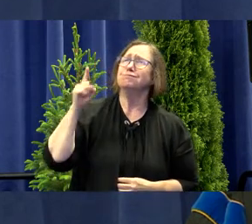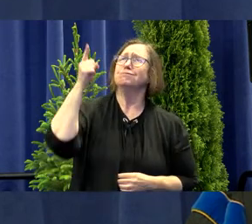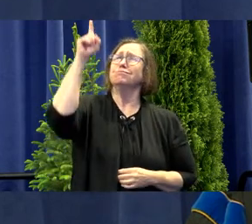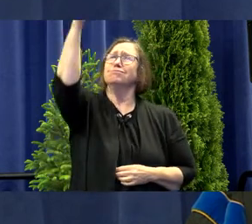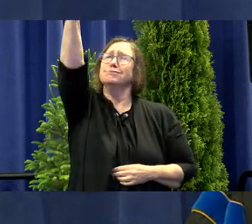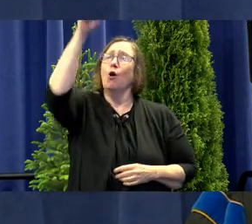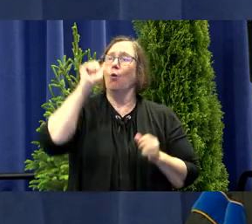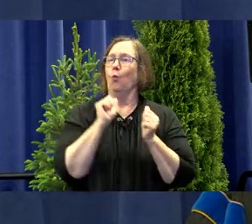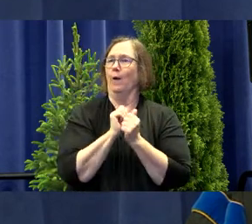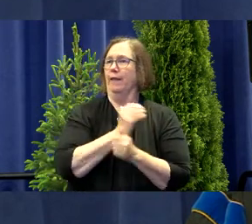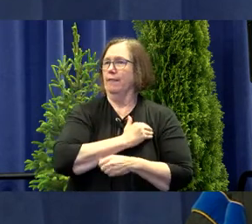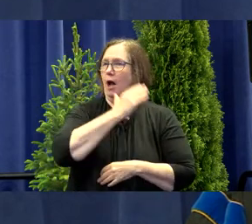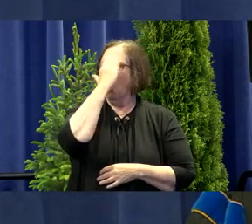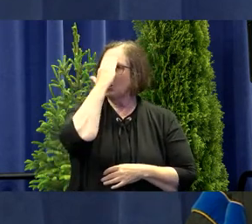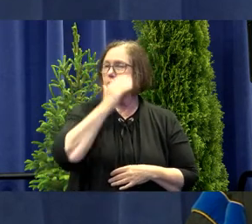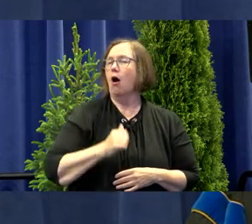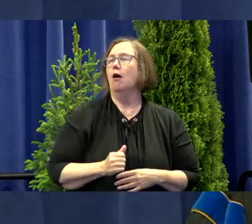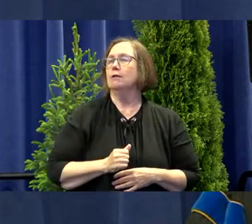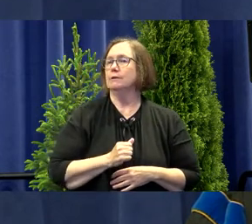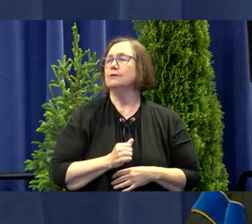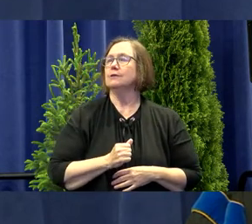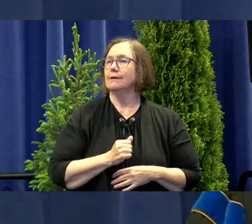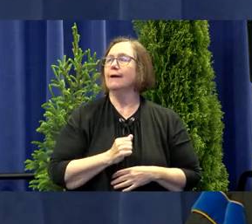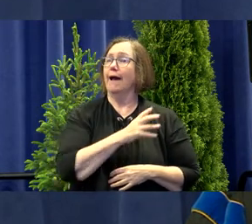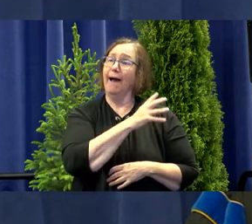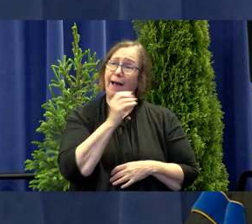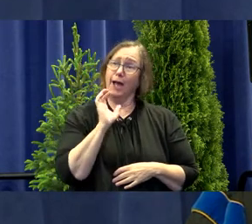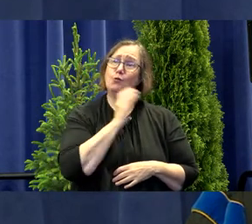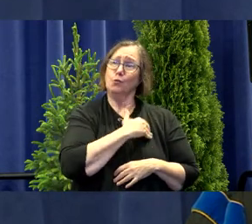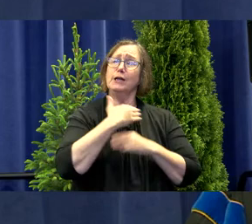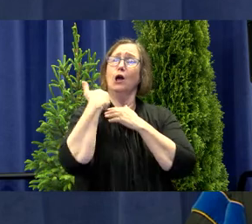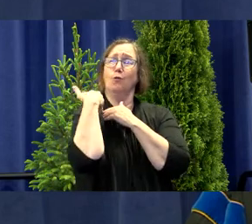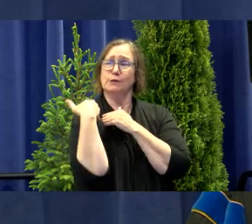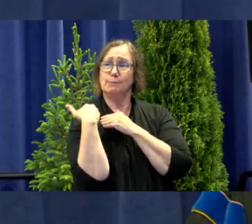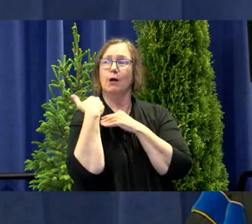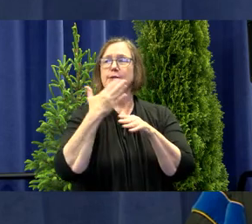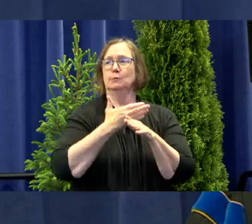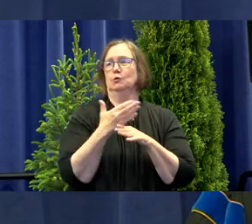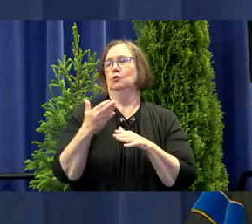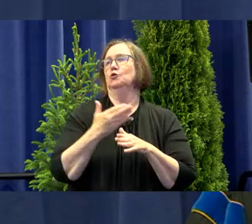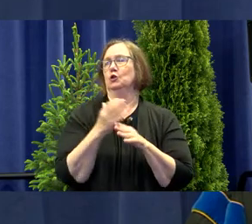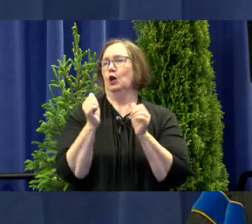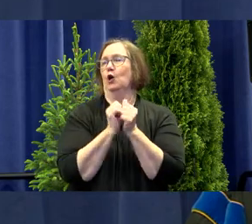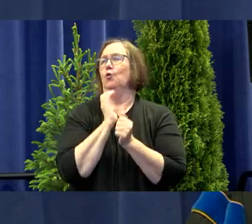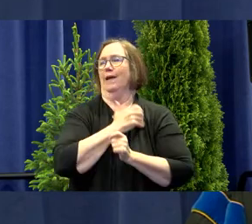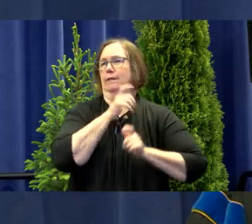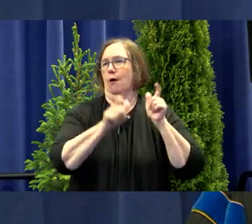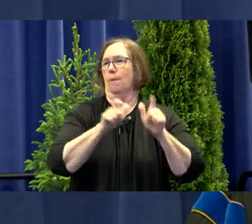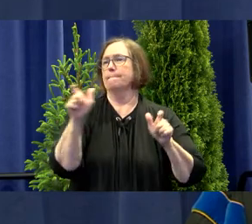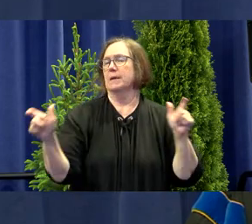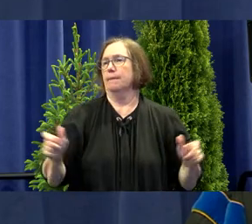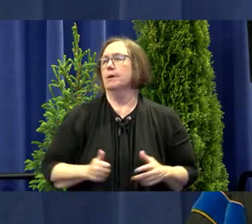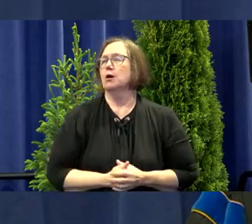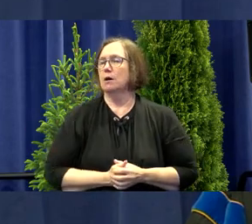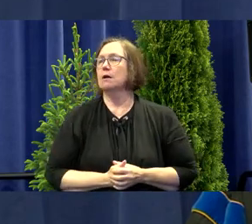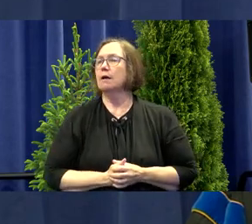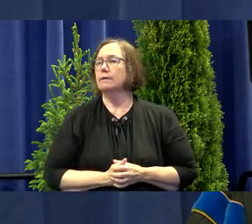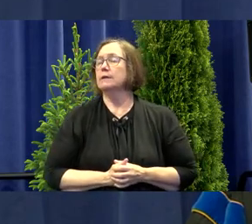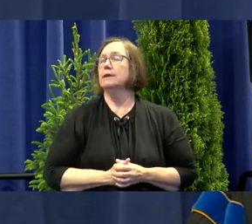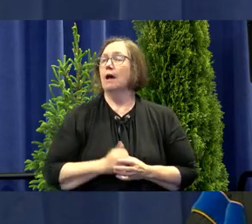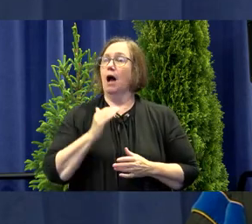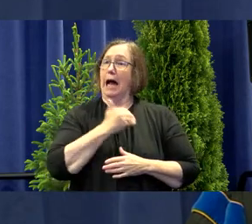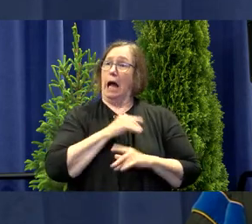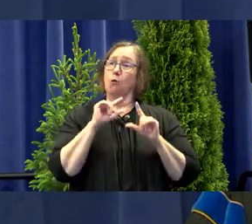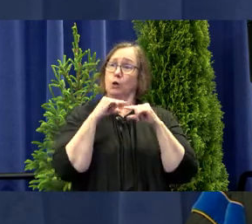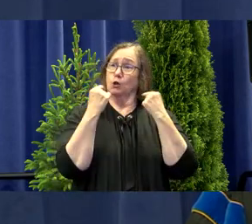great knowledge and responsibility to be accountable to our people to share this knowledge. Early on, our doctoral cohort of 11